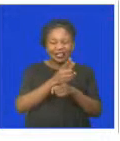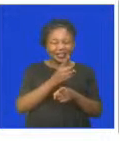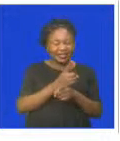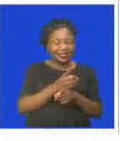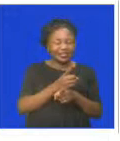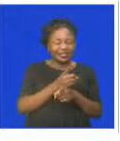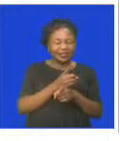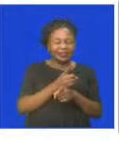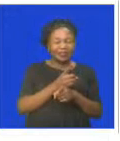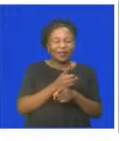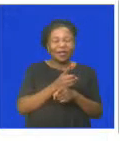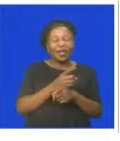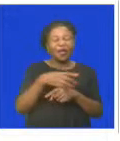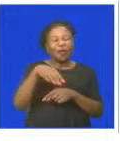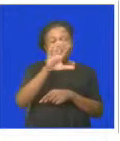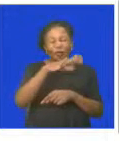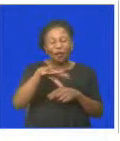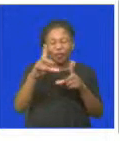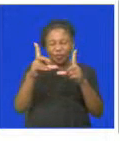our workbooks.